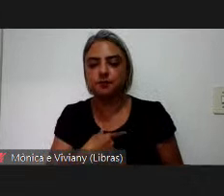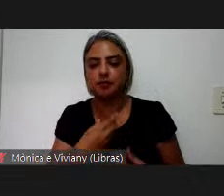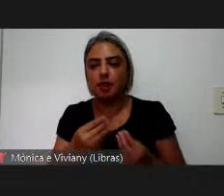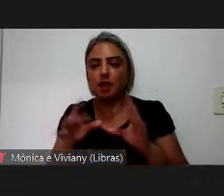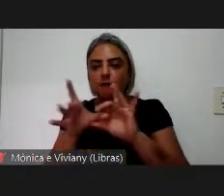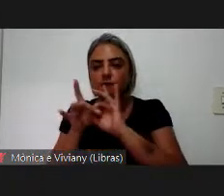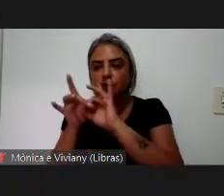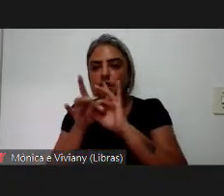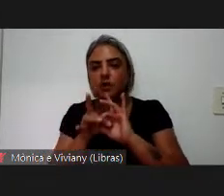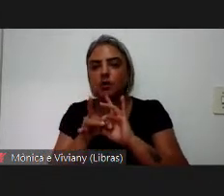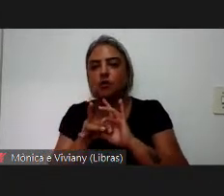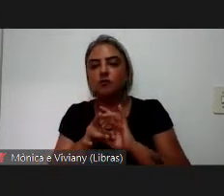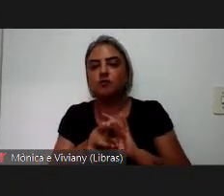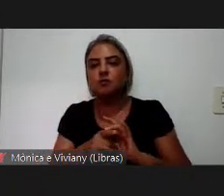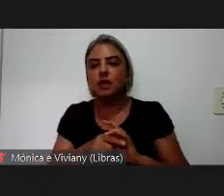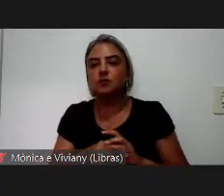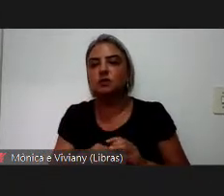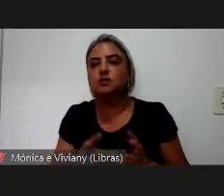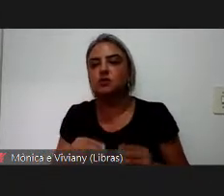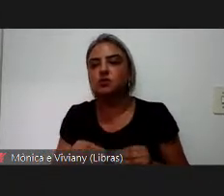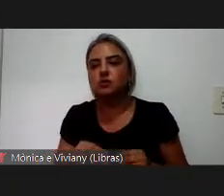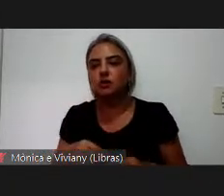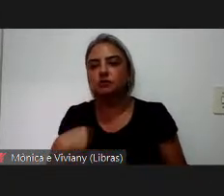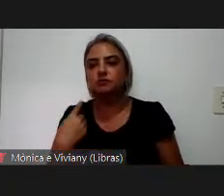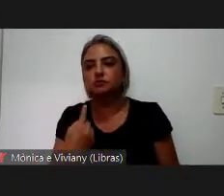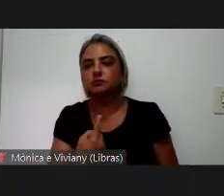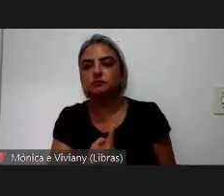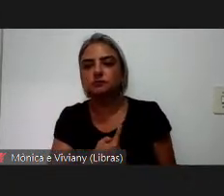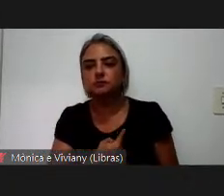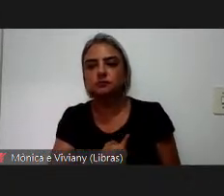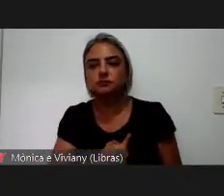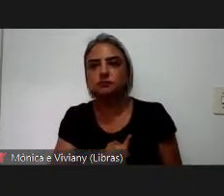and the establishment of